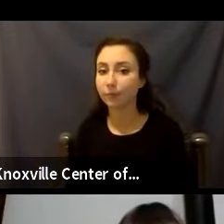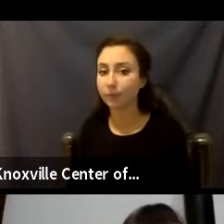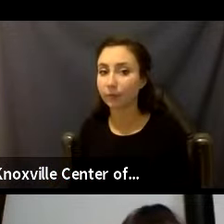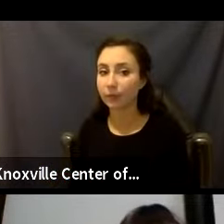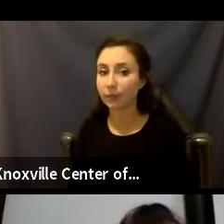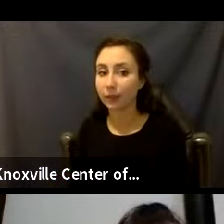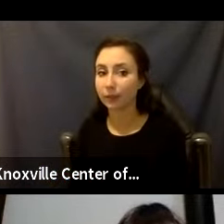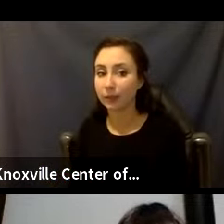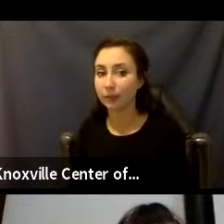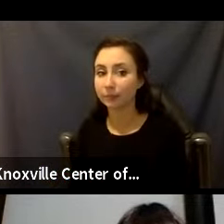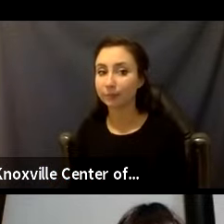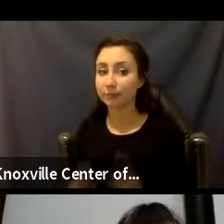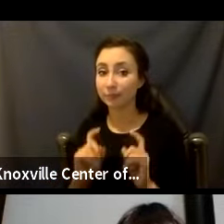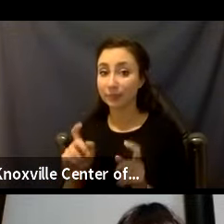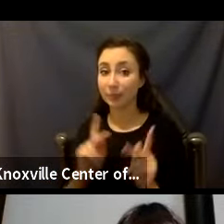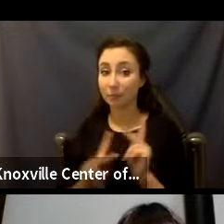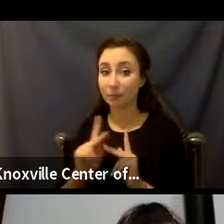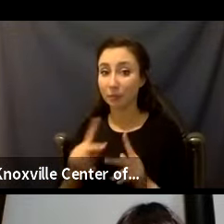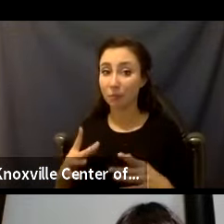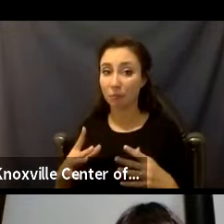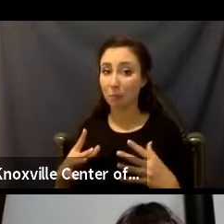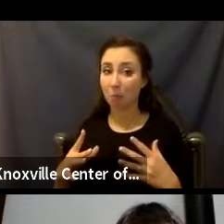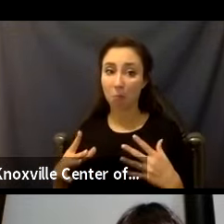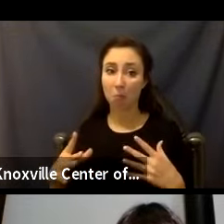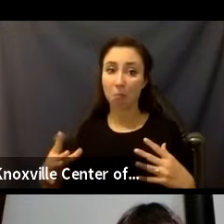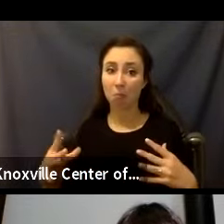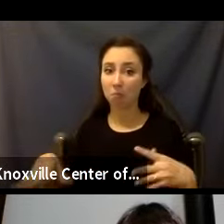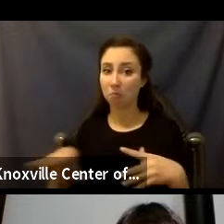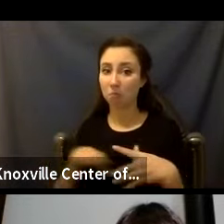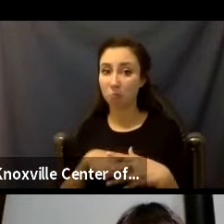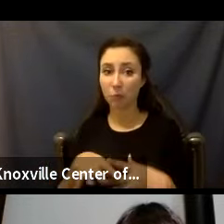It gives people a break sooner.